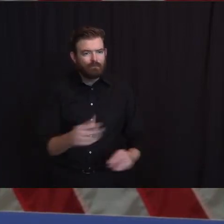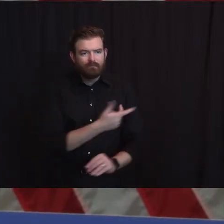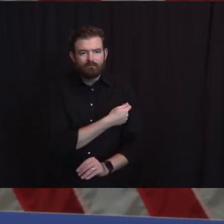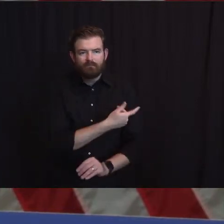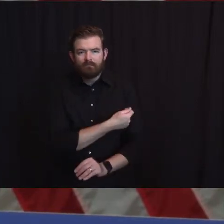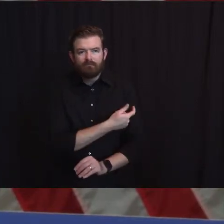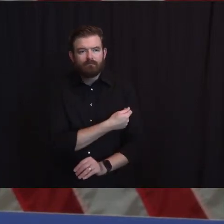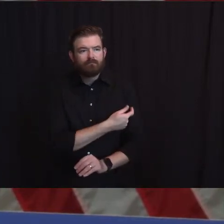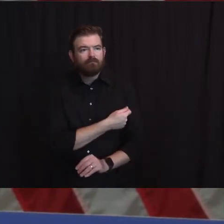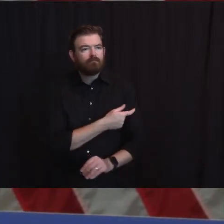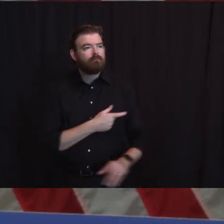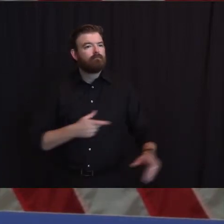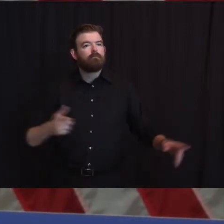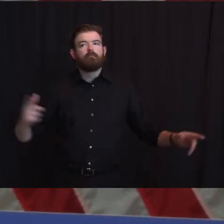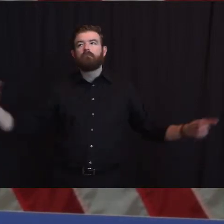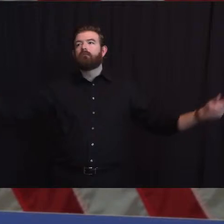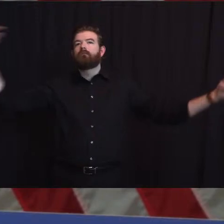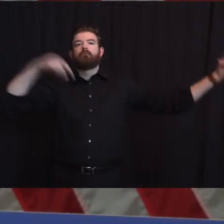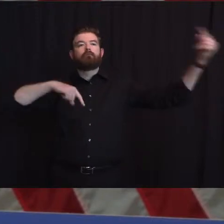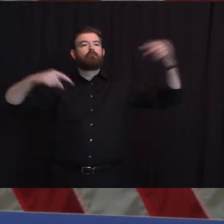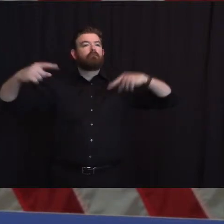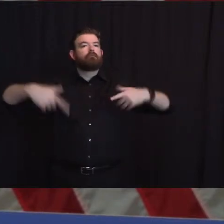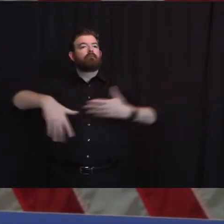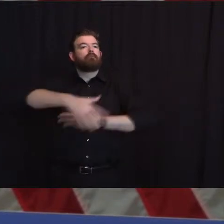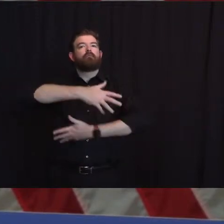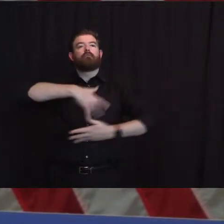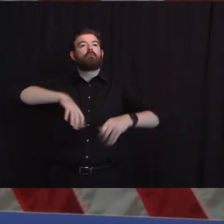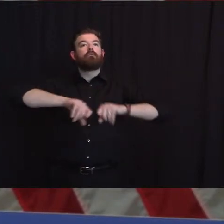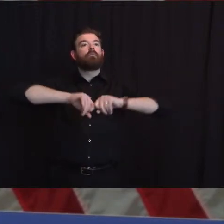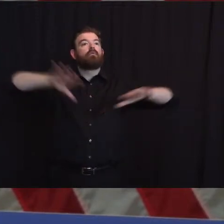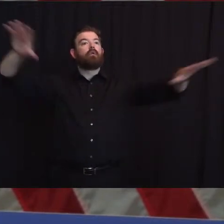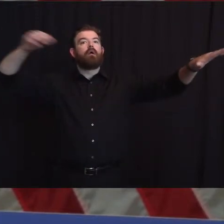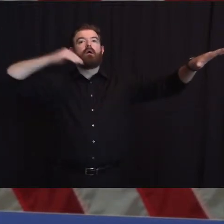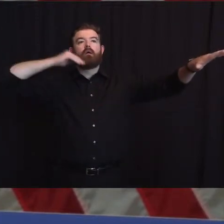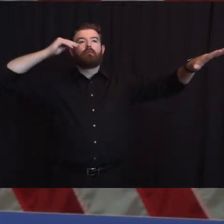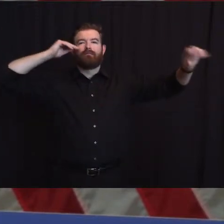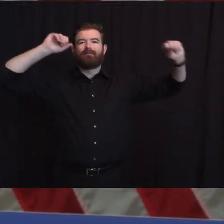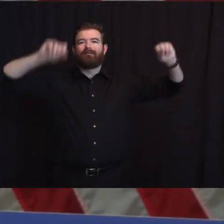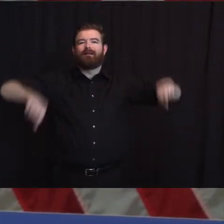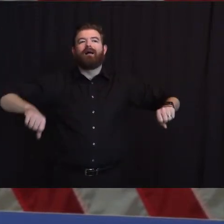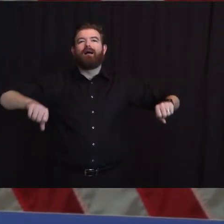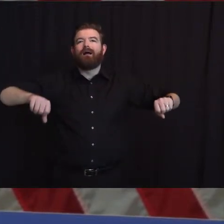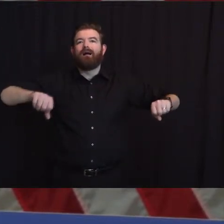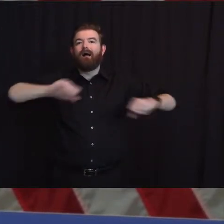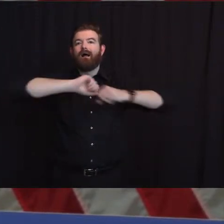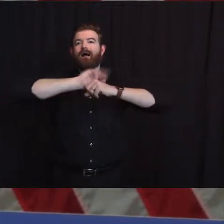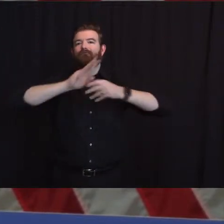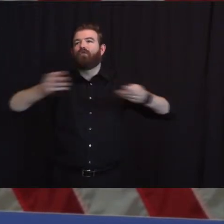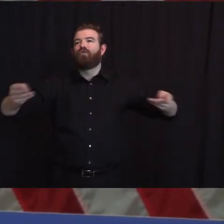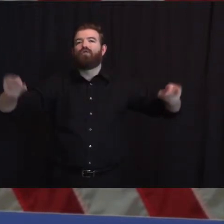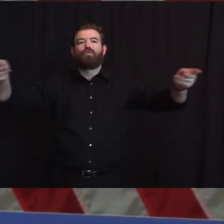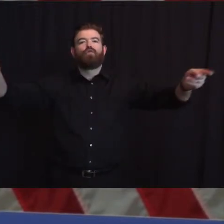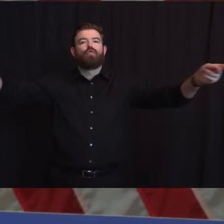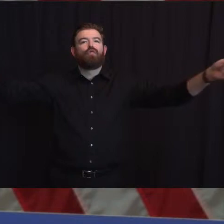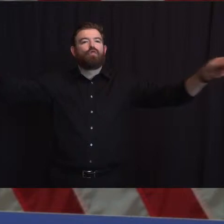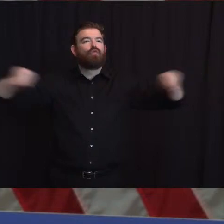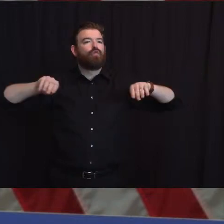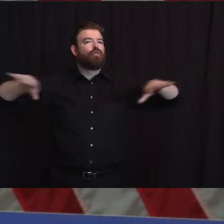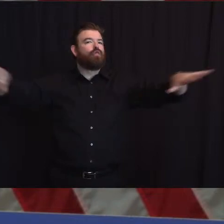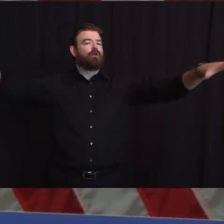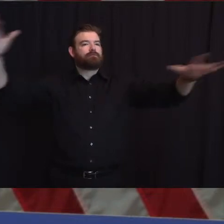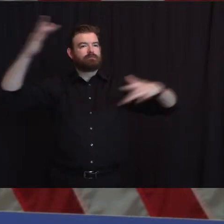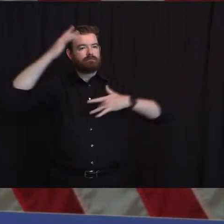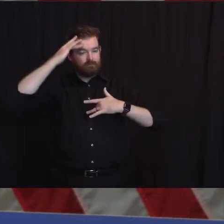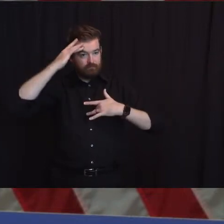exposure. They can bring it home as well. Hopefully the counselors and the staff will all be vaccinated, so the risk of transmission from